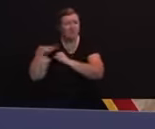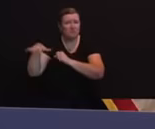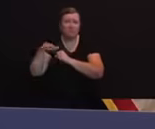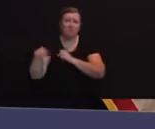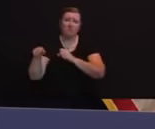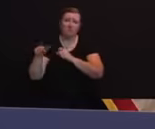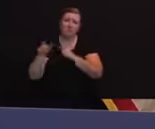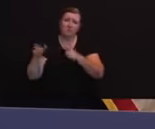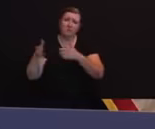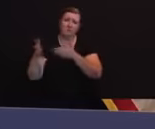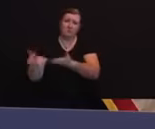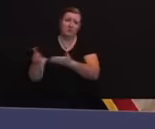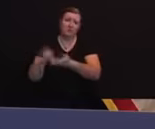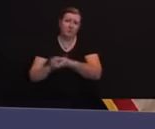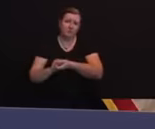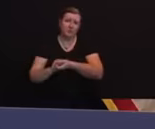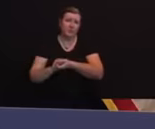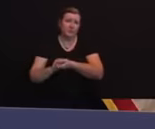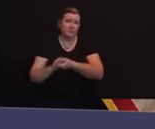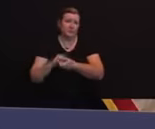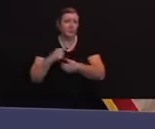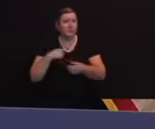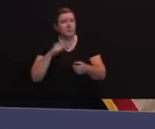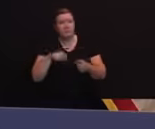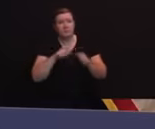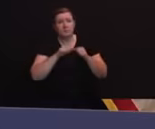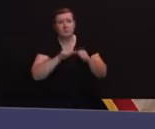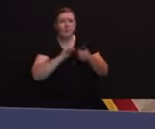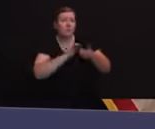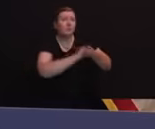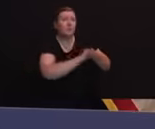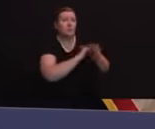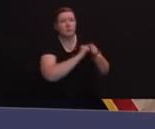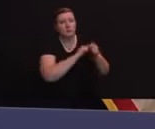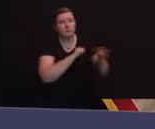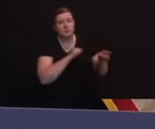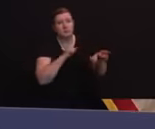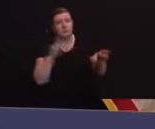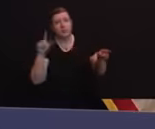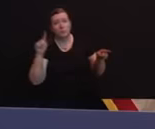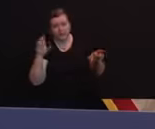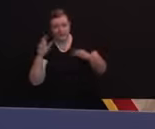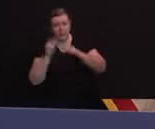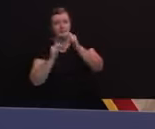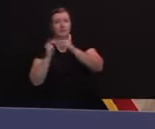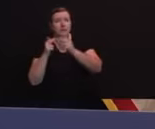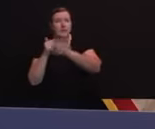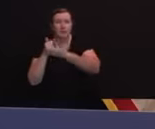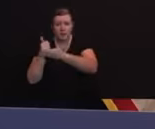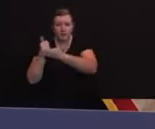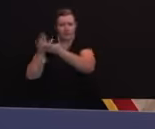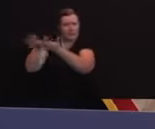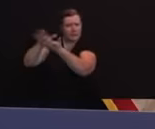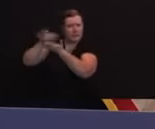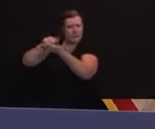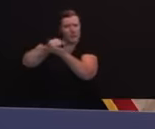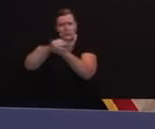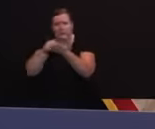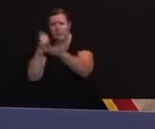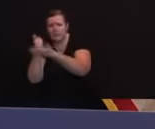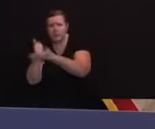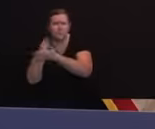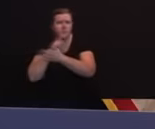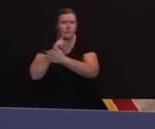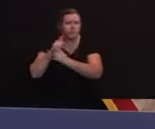with the industry to improve quality and infection prevention in these facilities. Today begins the first in a series